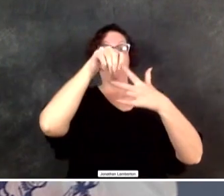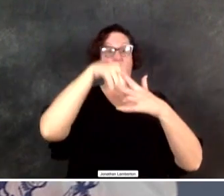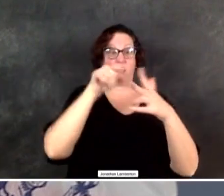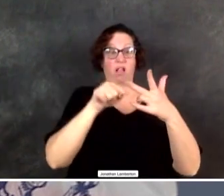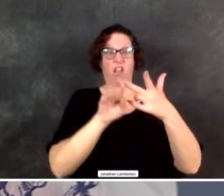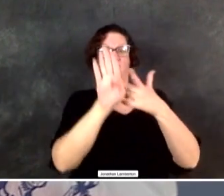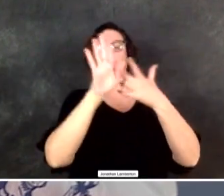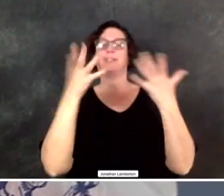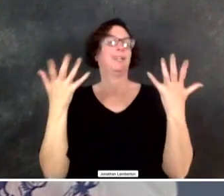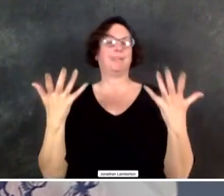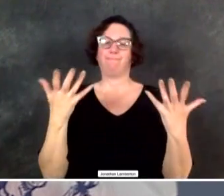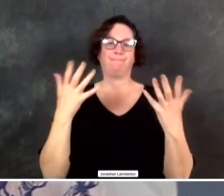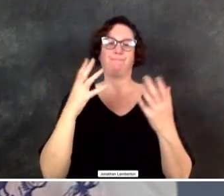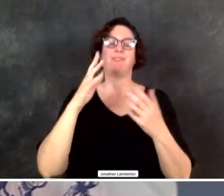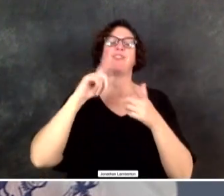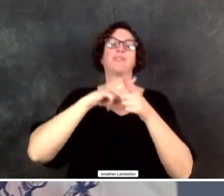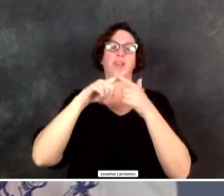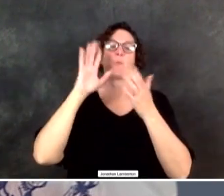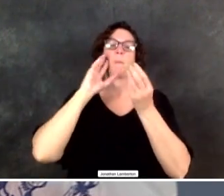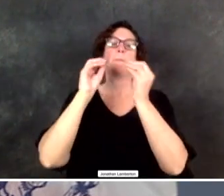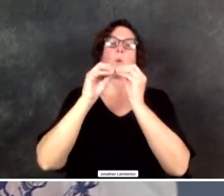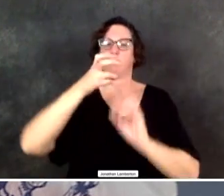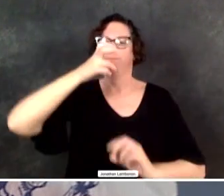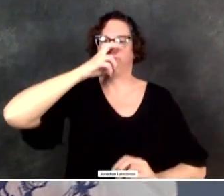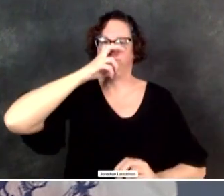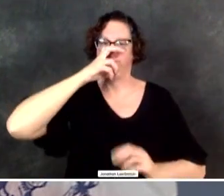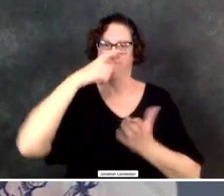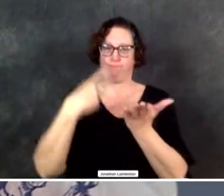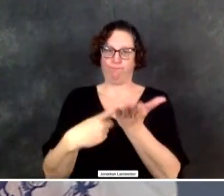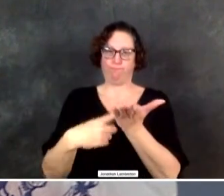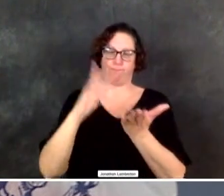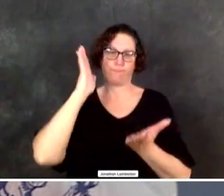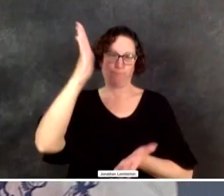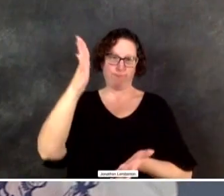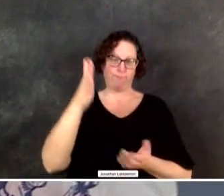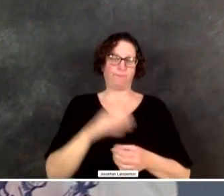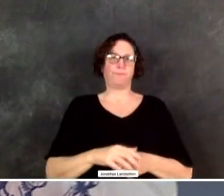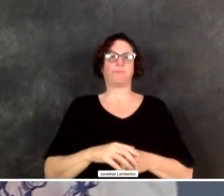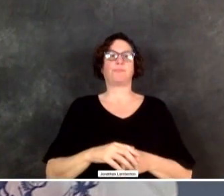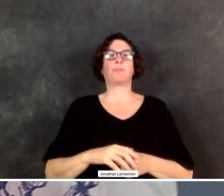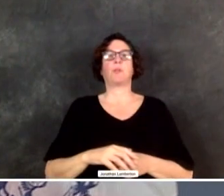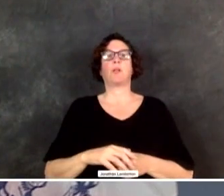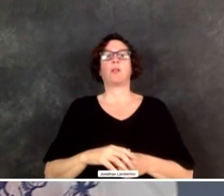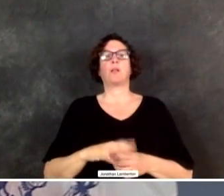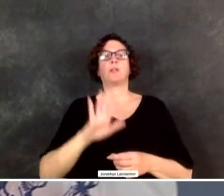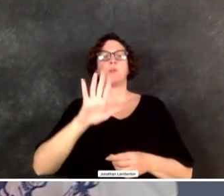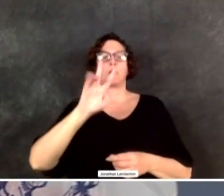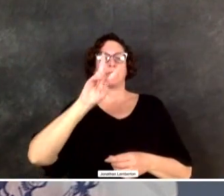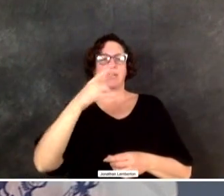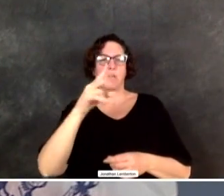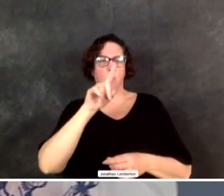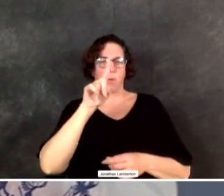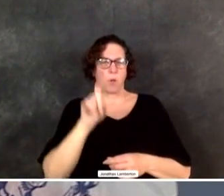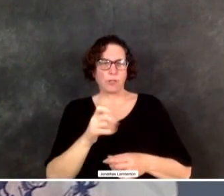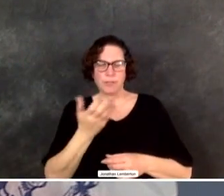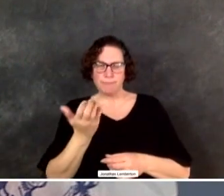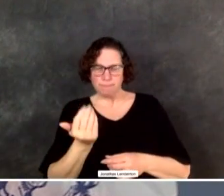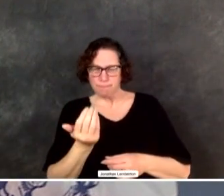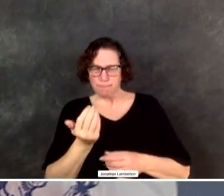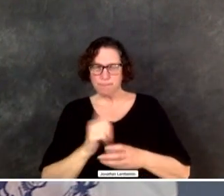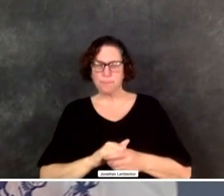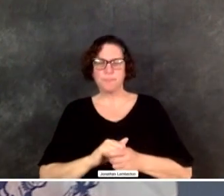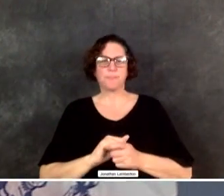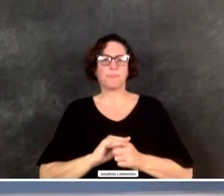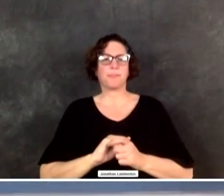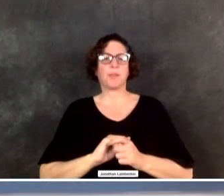gas so we never have to get to that tightening up. The second question. Grading. Go ahead. So on